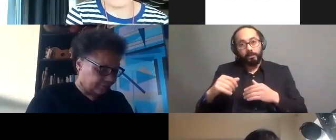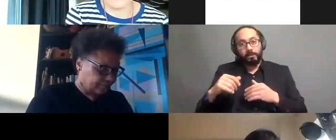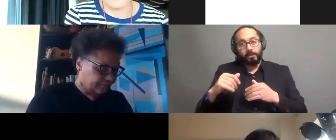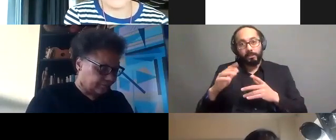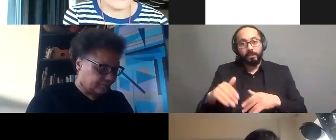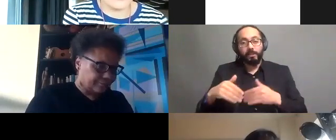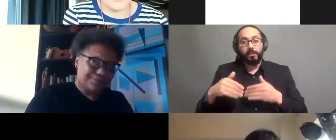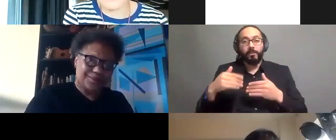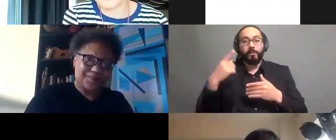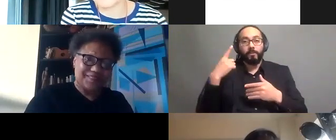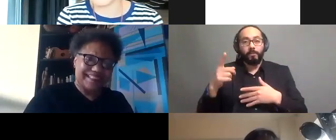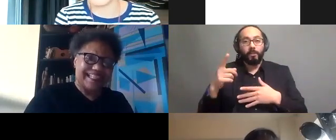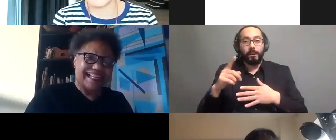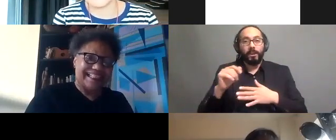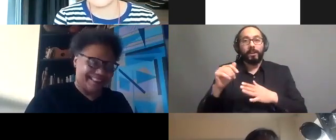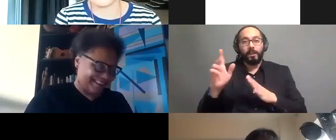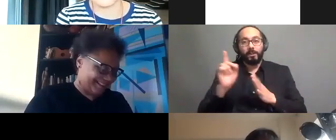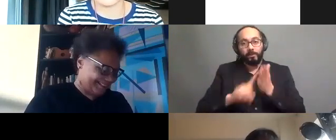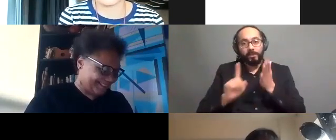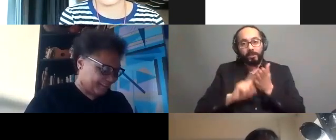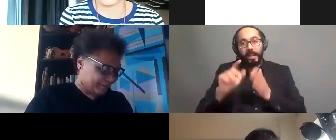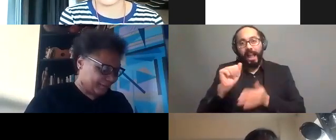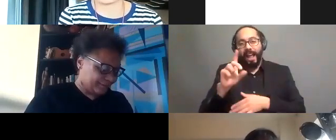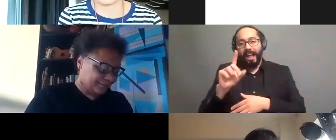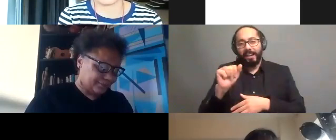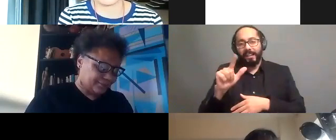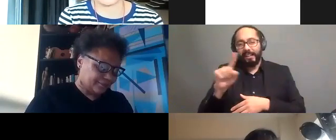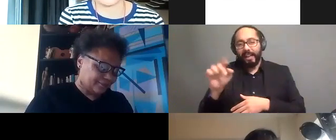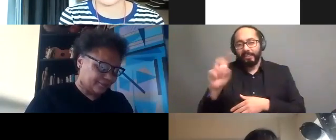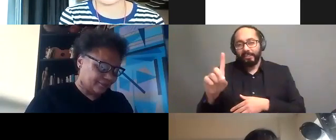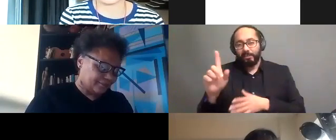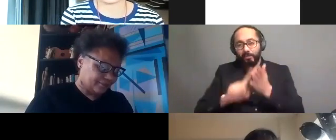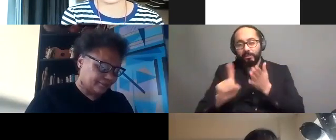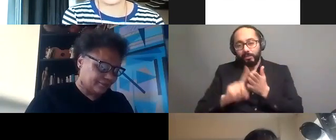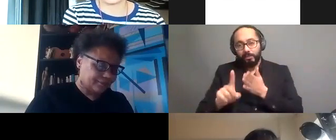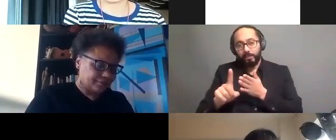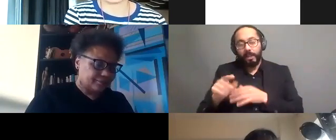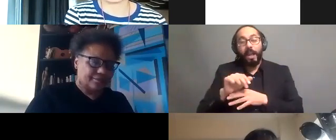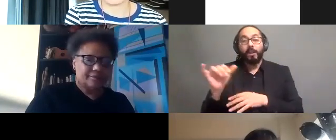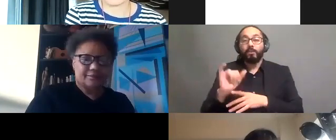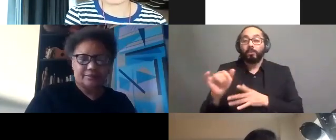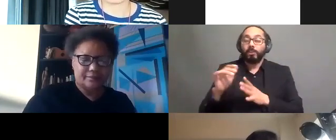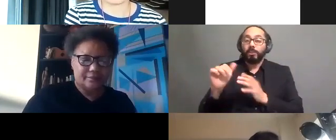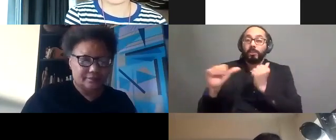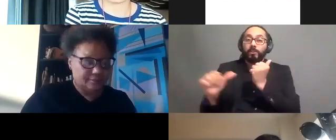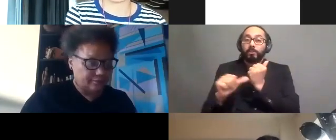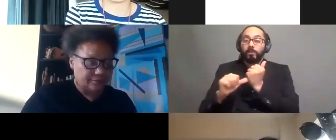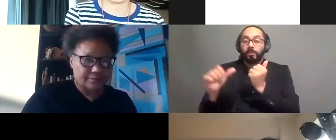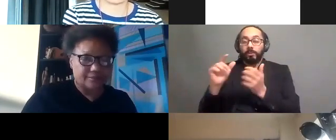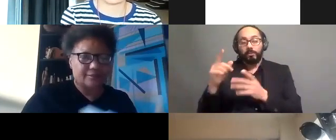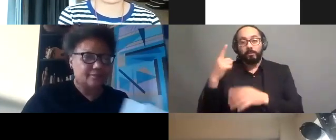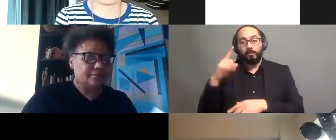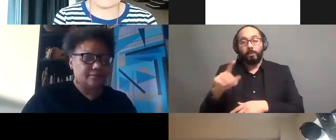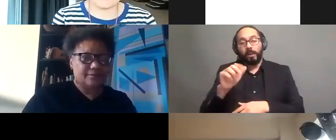I hope I said that correctly, and is an artistic associate of Chimera Dance Theatre. She writes music, performs,